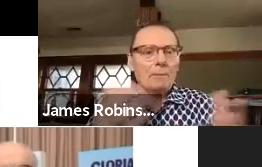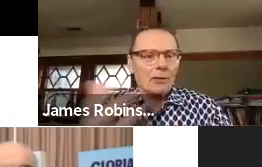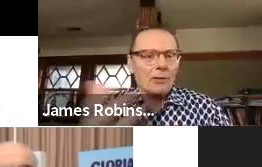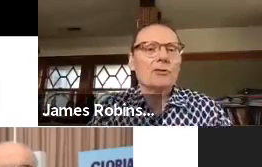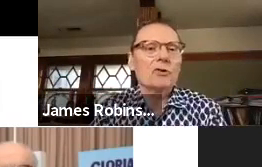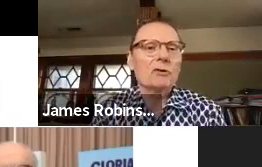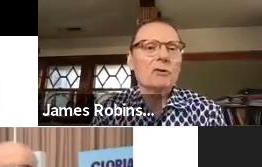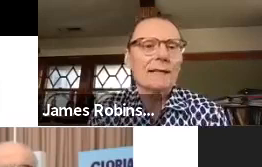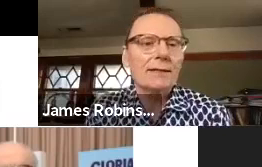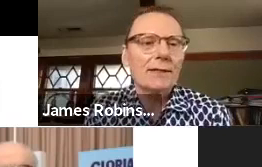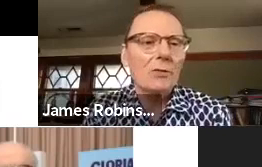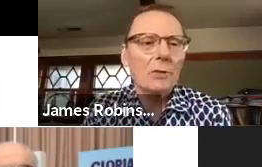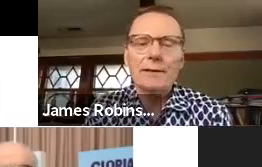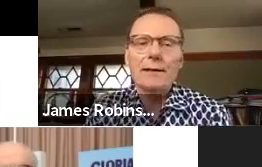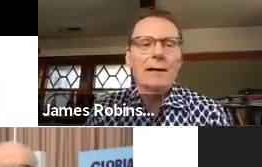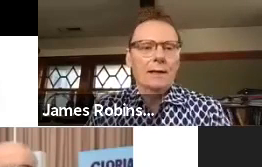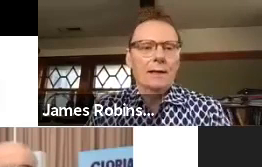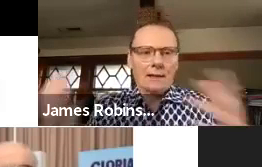and because, as